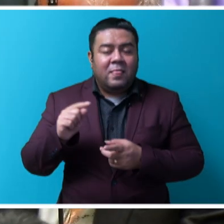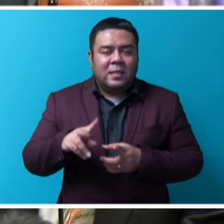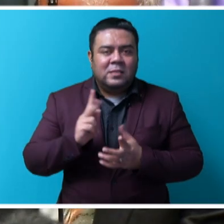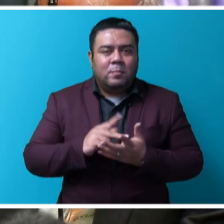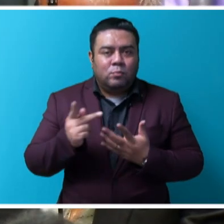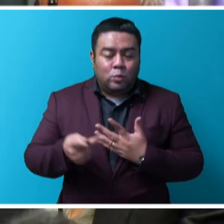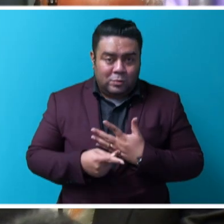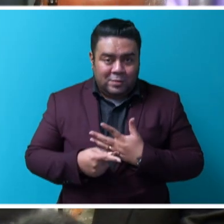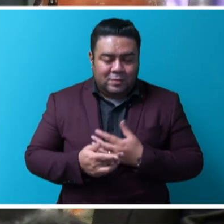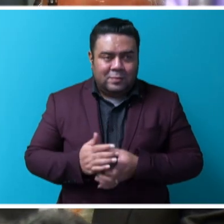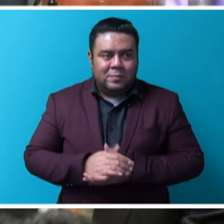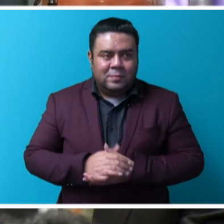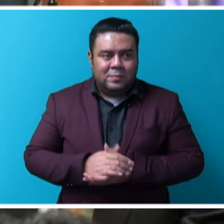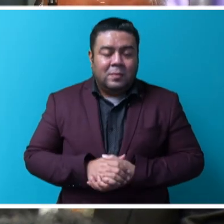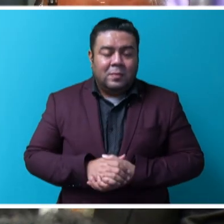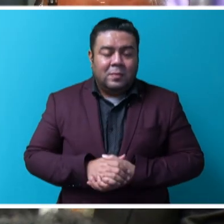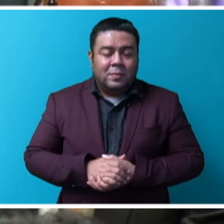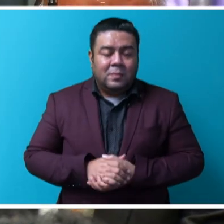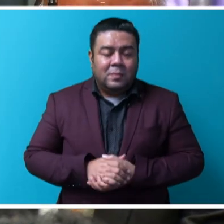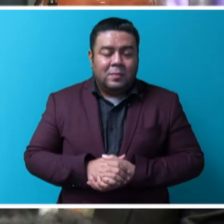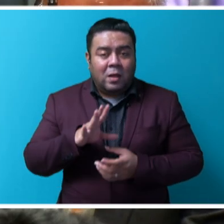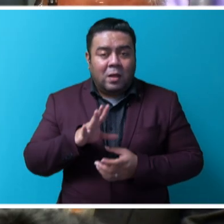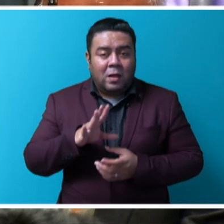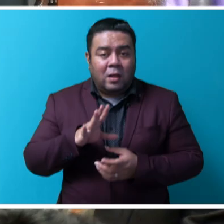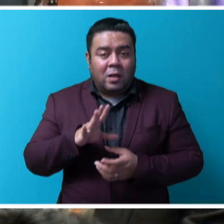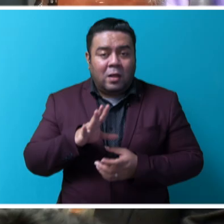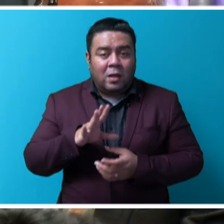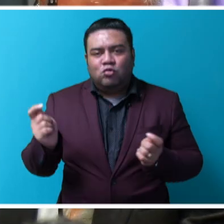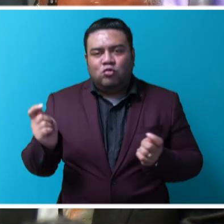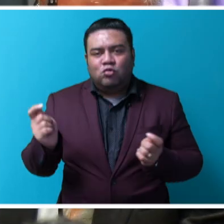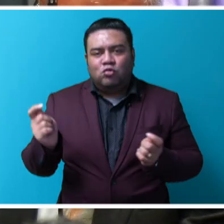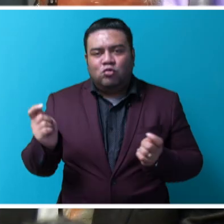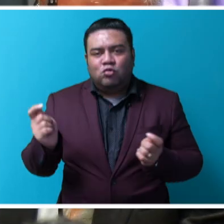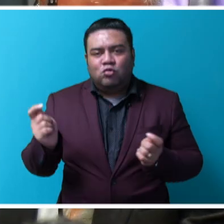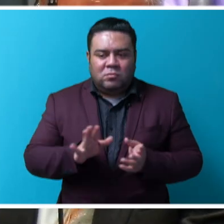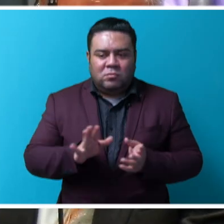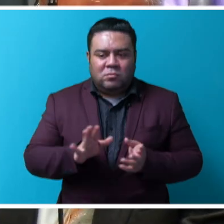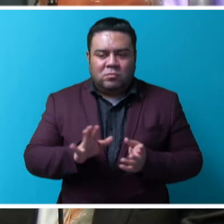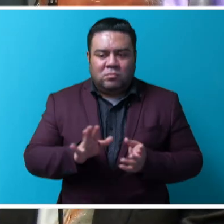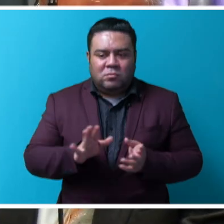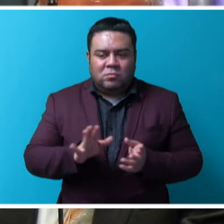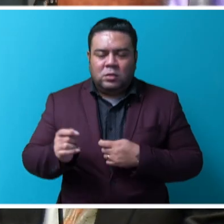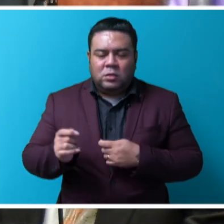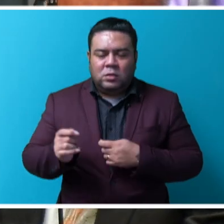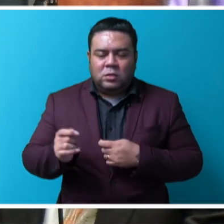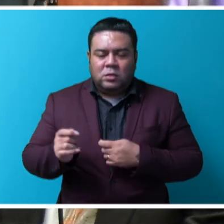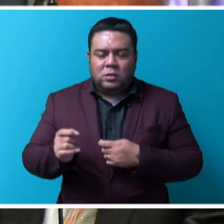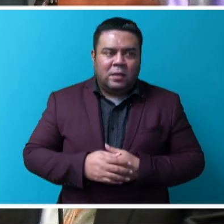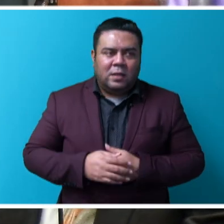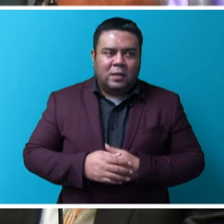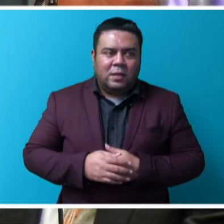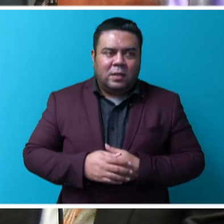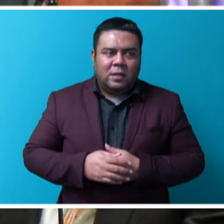allocated 2.02 million, with an increase of around 590,000 to account for the growing scope of the Ministry since it